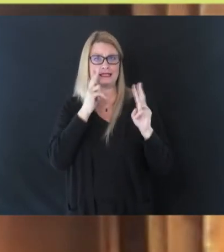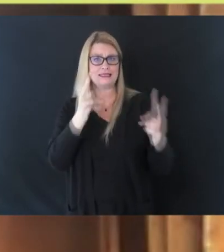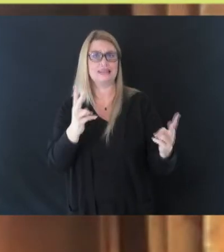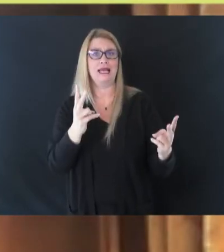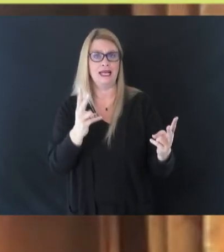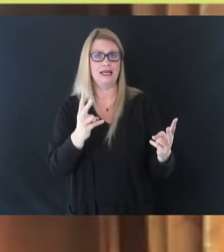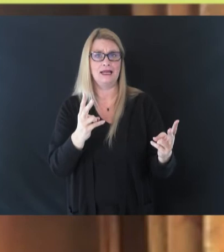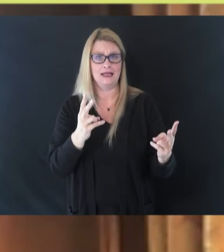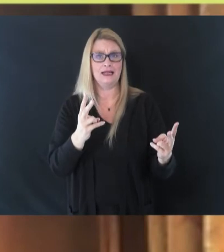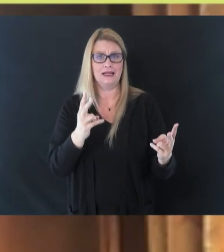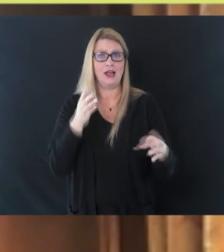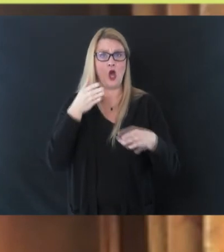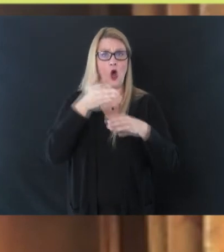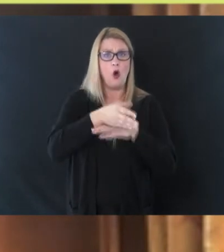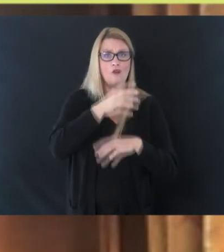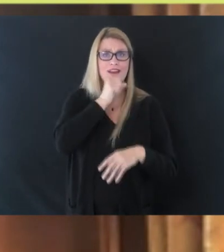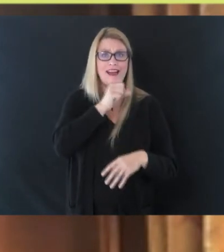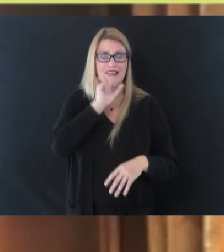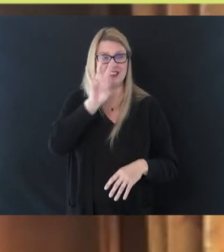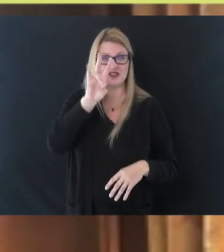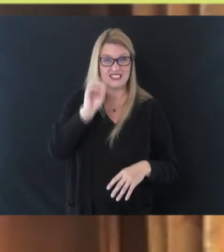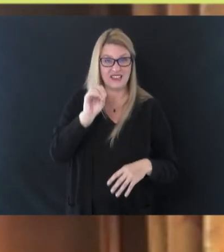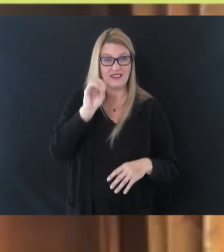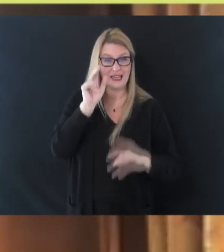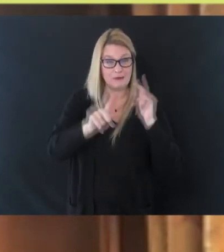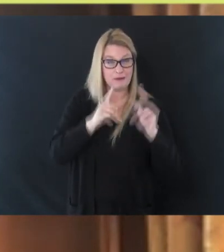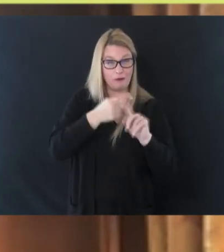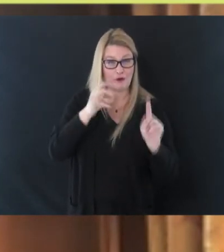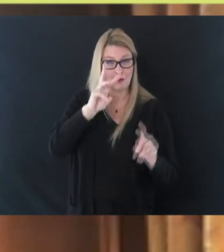West Virginians over 70 years old, because again, that's